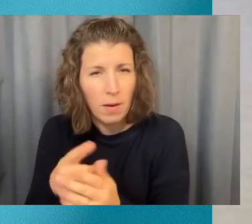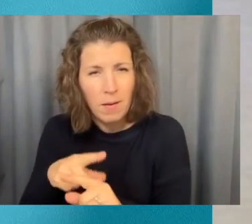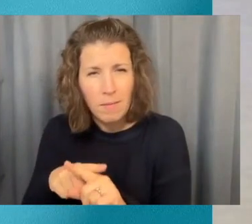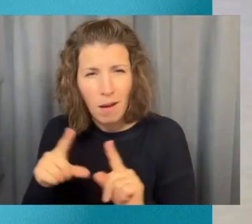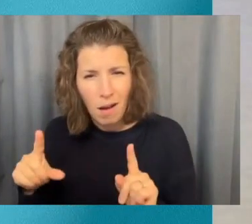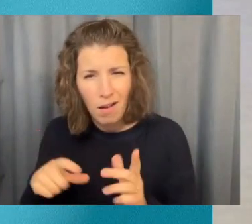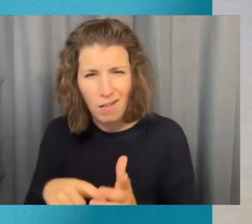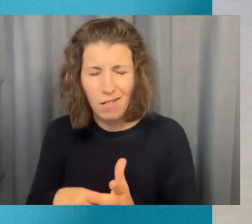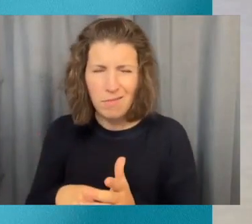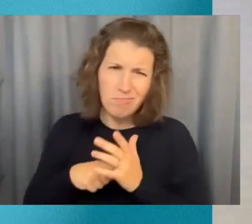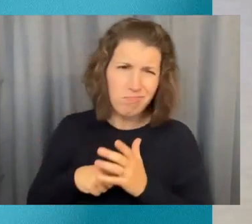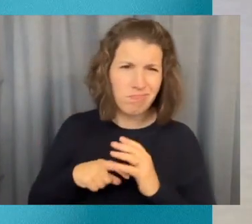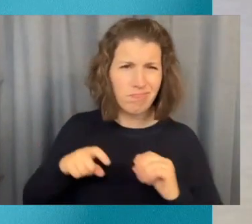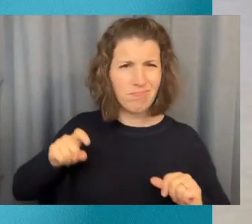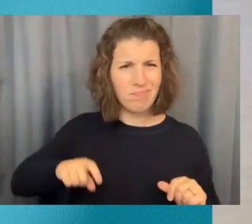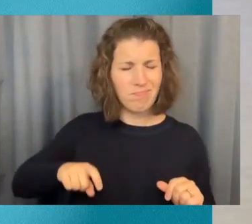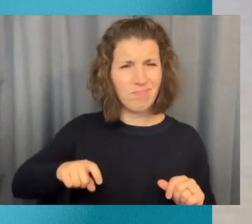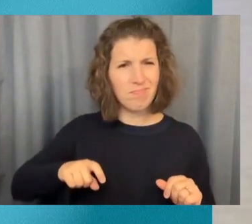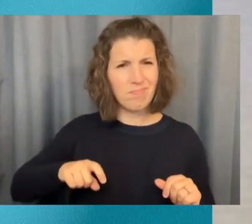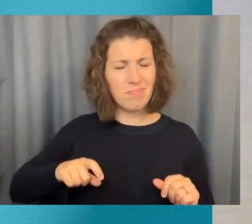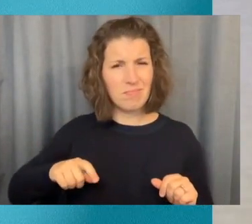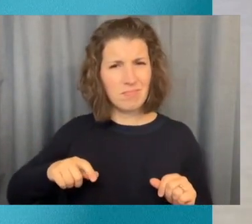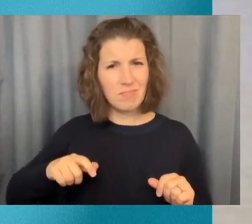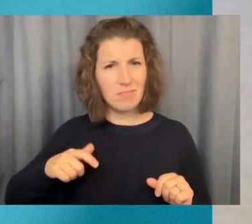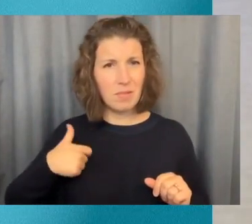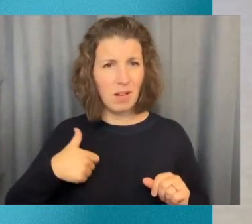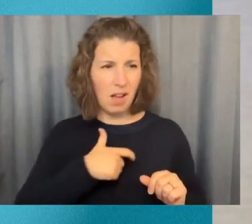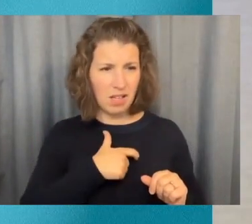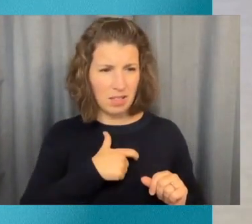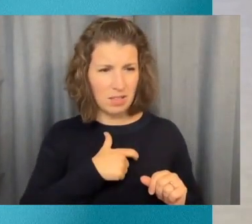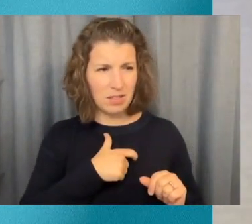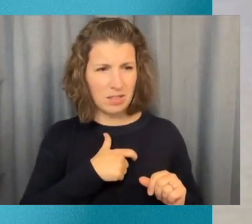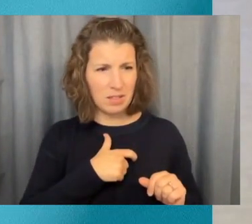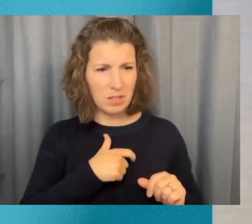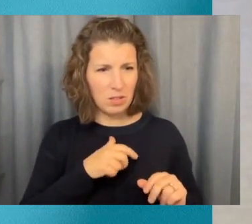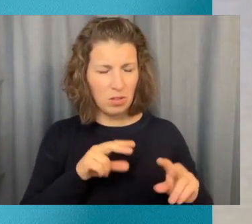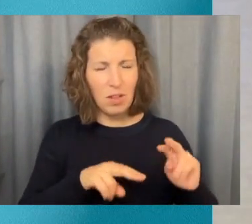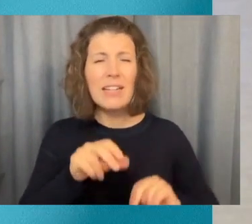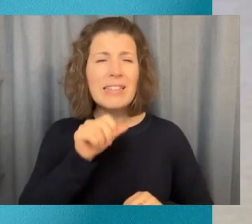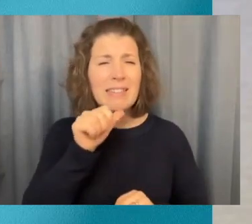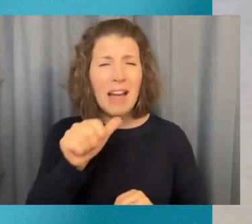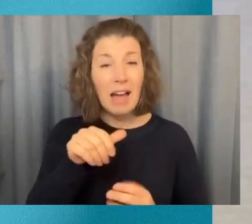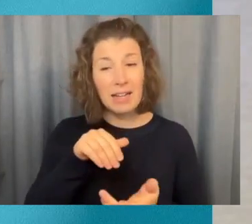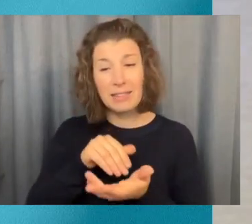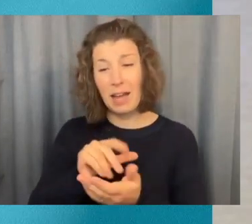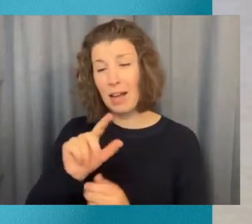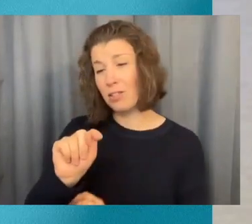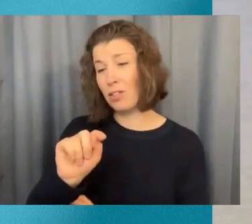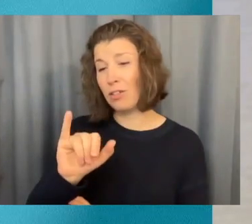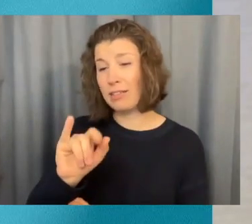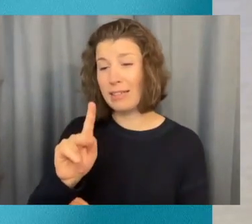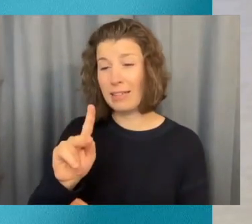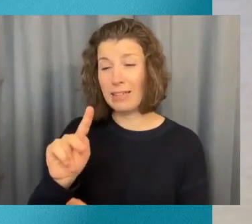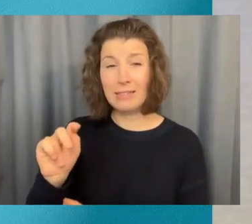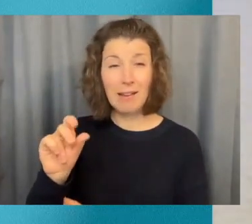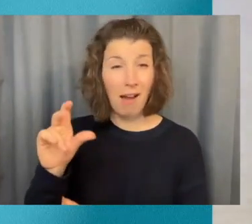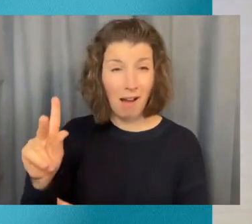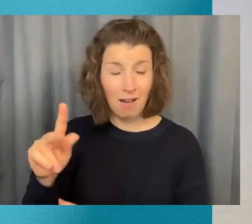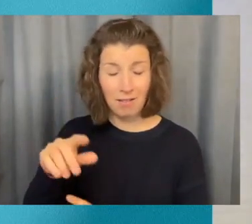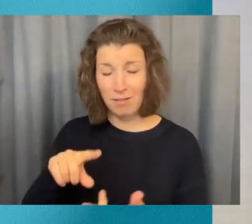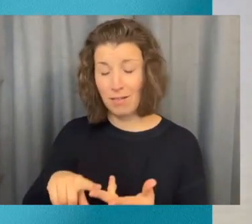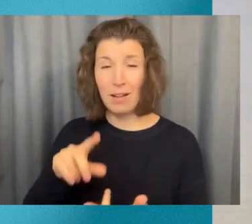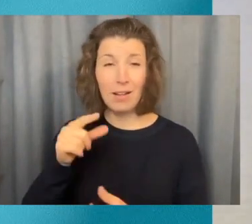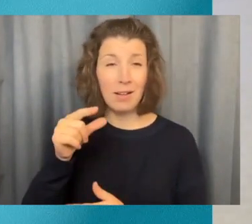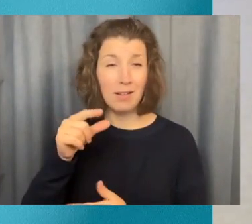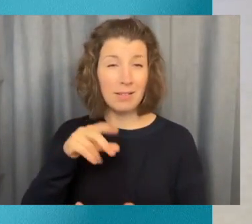to always look to Dr. TikTok and Dr. Google for the answers, because remember, Dr. TikTok and Dr. Google, that's a place where you start, but that